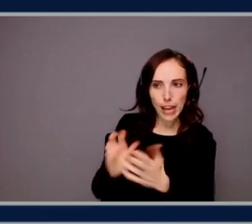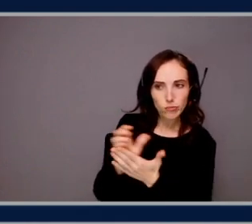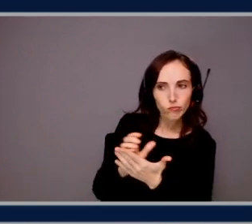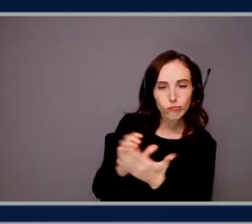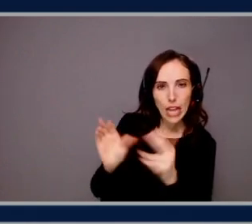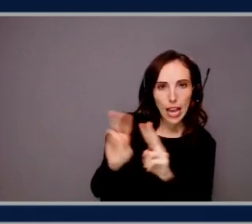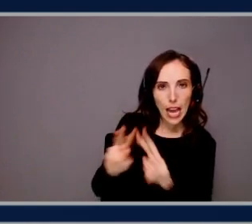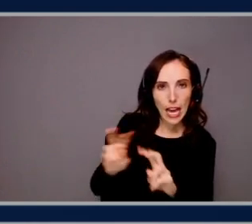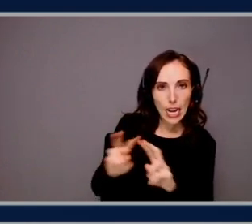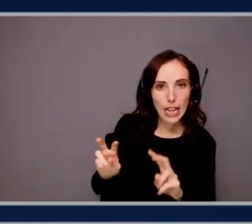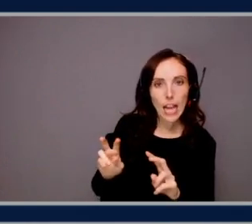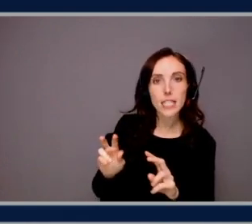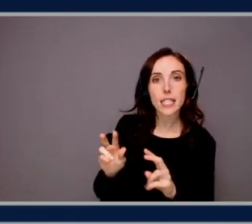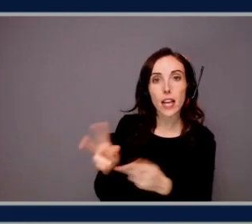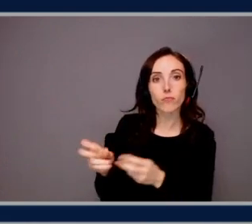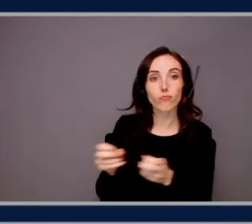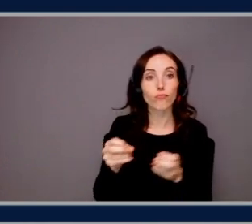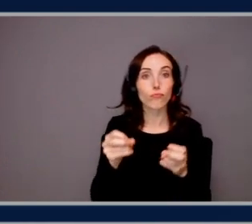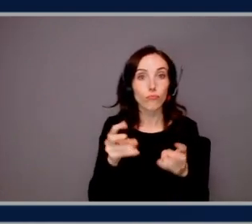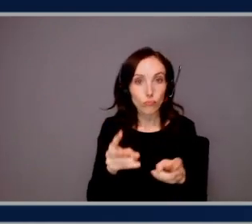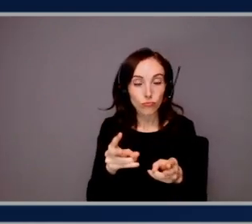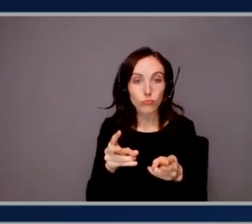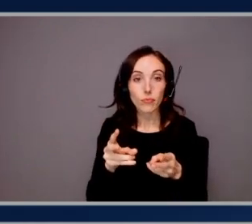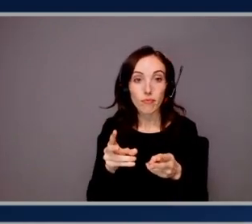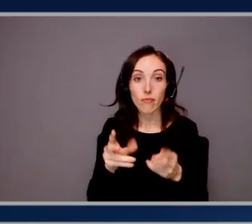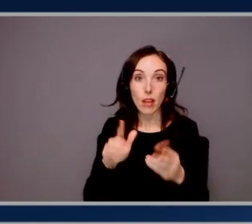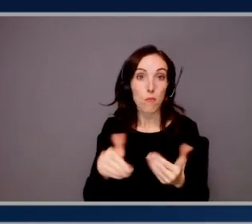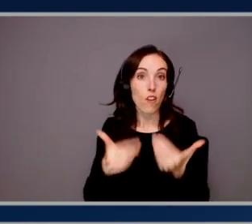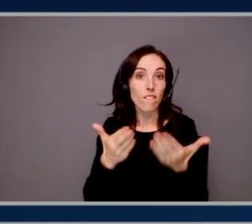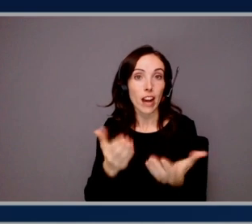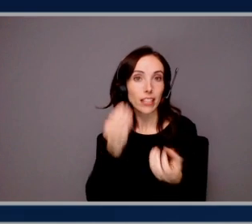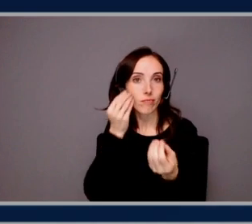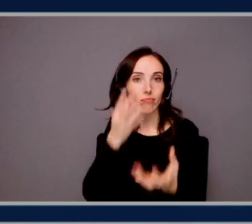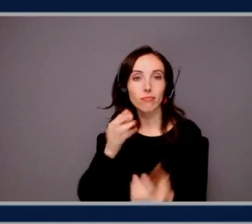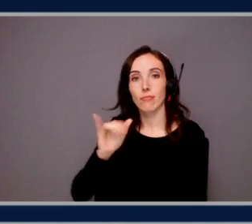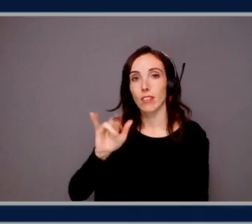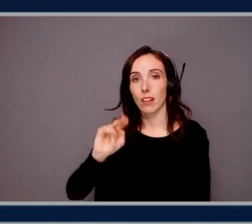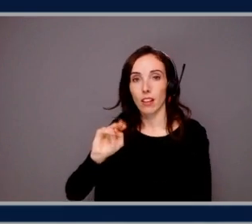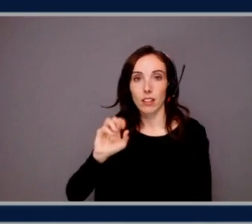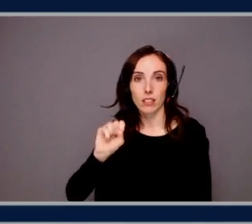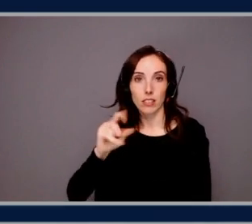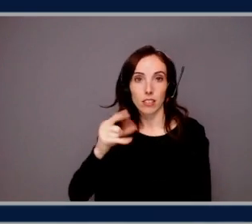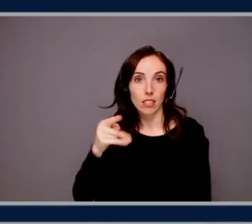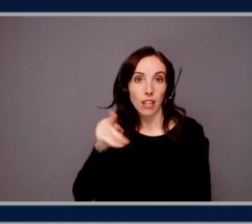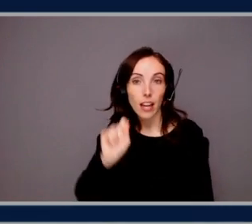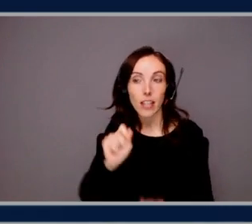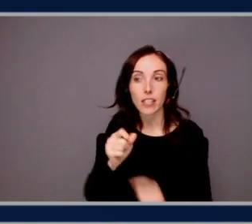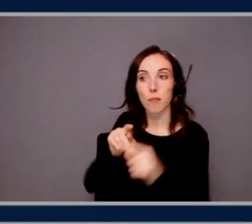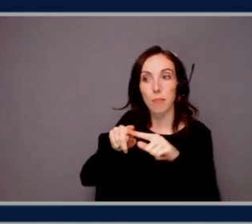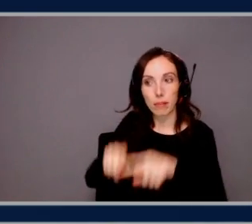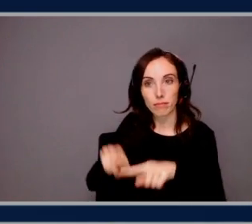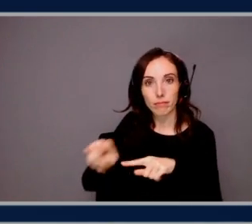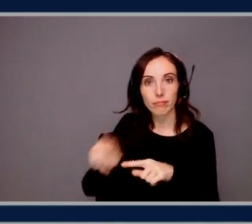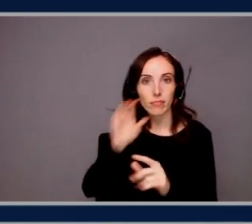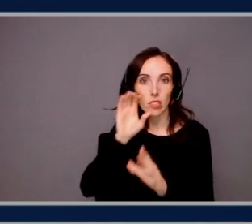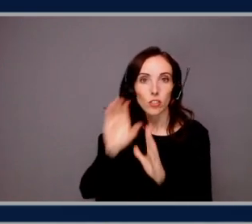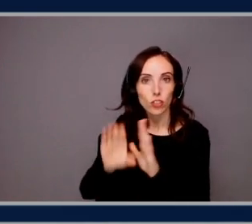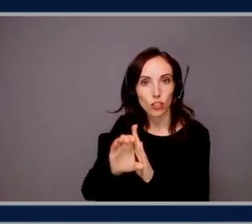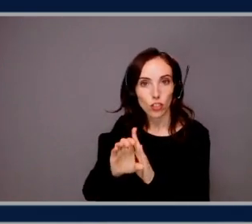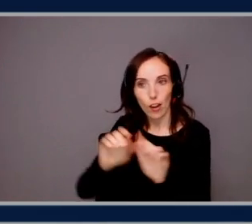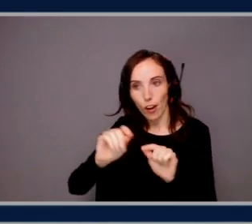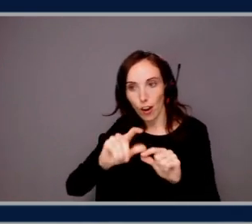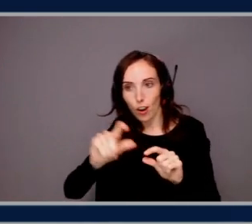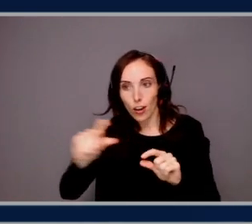actually analyzing or giving insights from the charts Yeah. that were there in the index